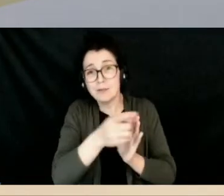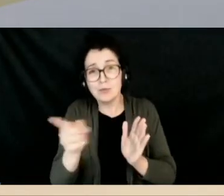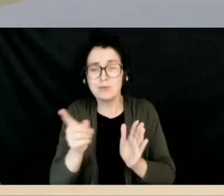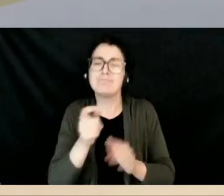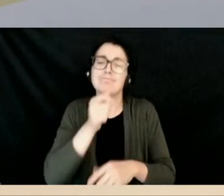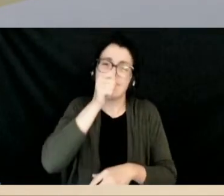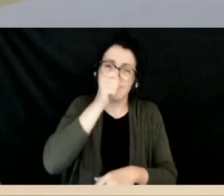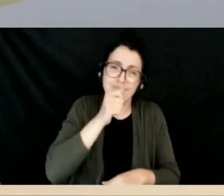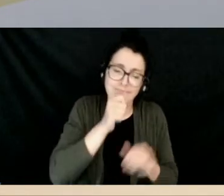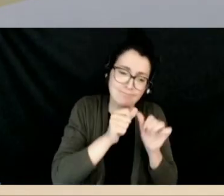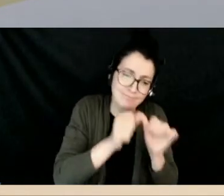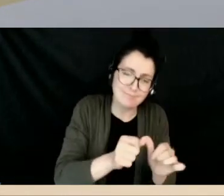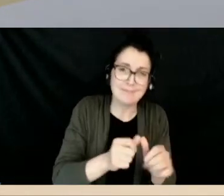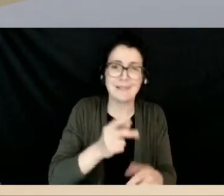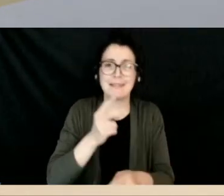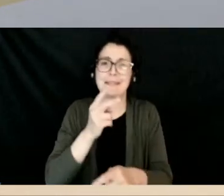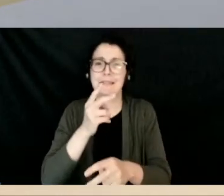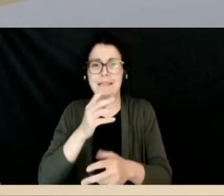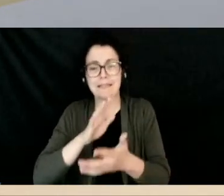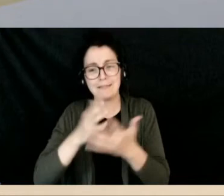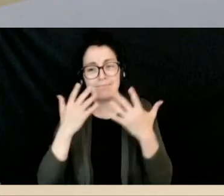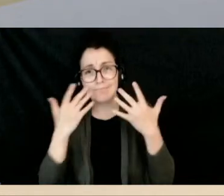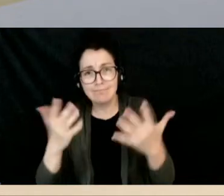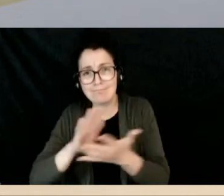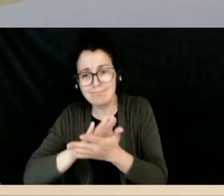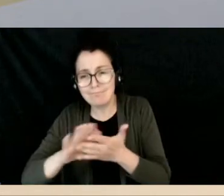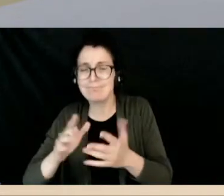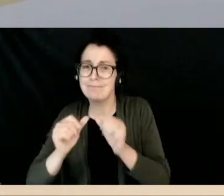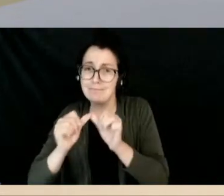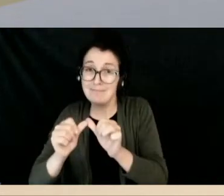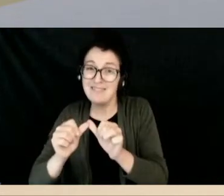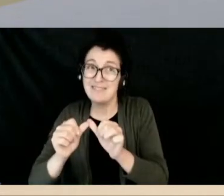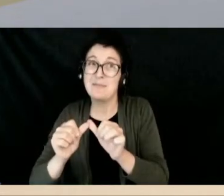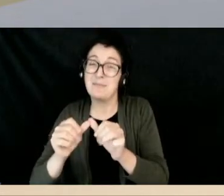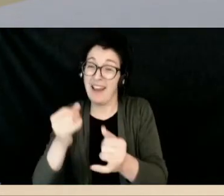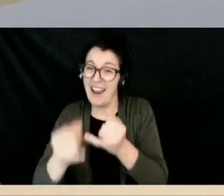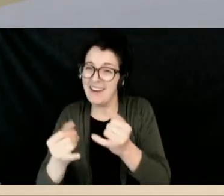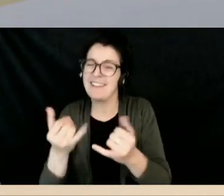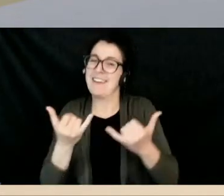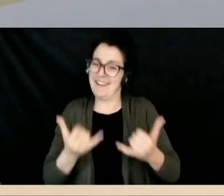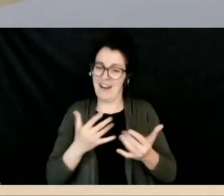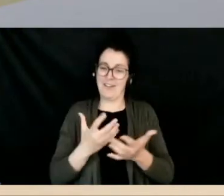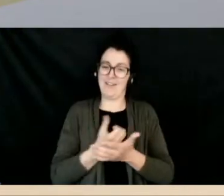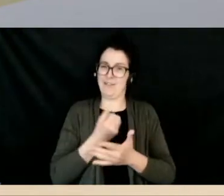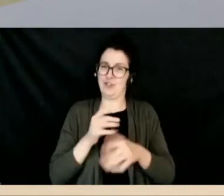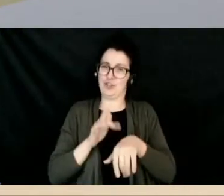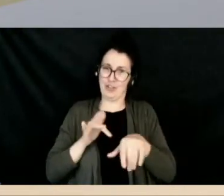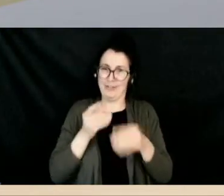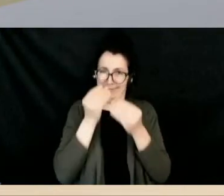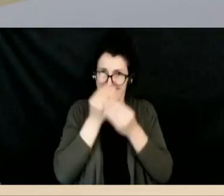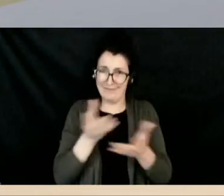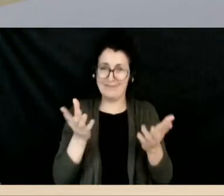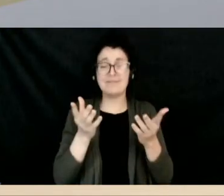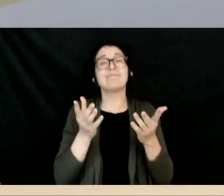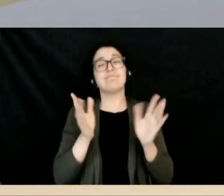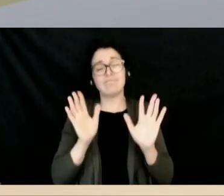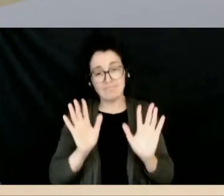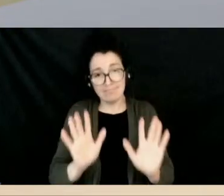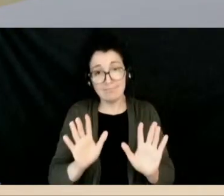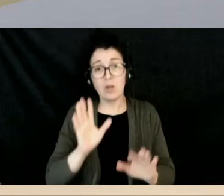today I thought I'd start with that too, so that more than ever over the next few weeks, we will need to be patient and kind with